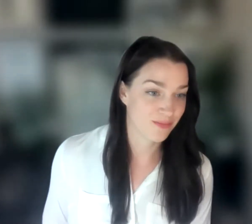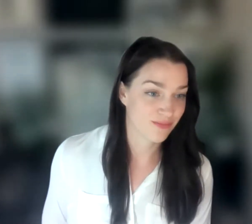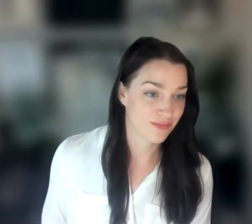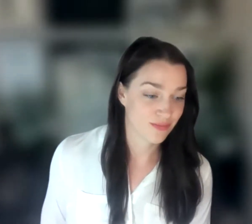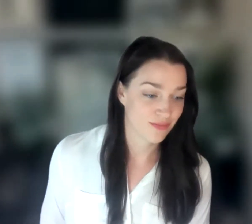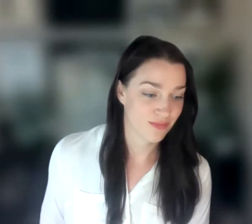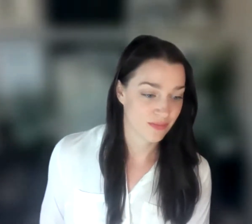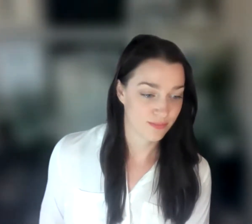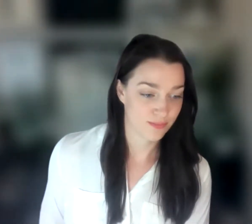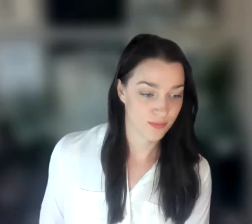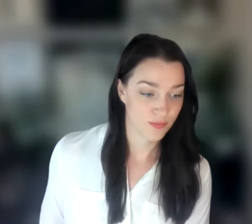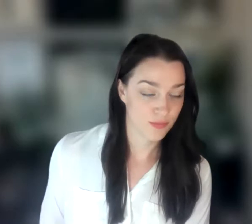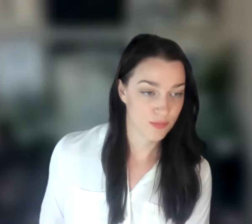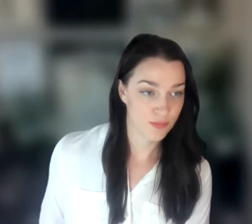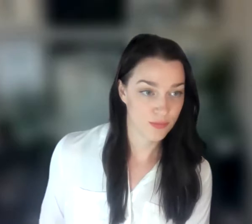of hearing?